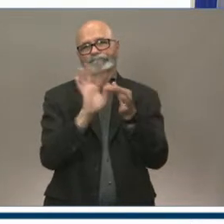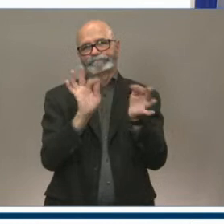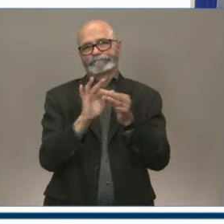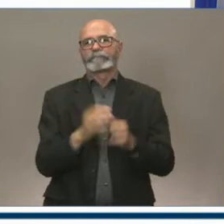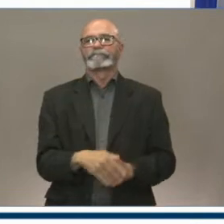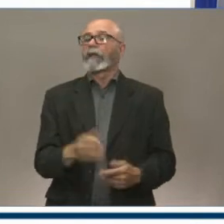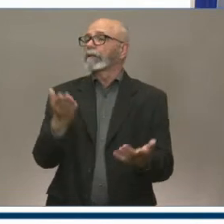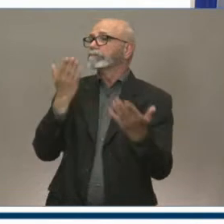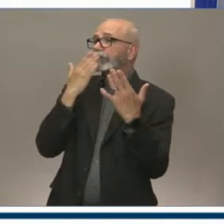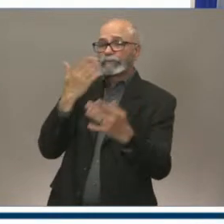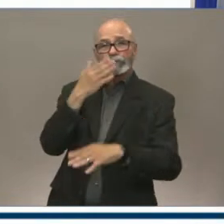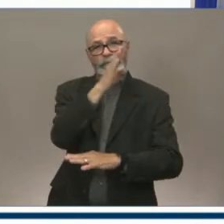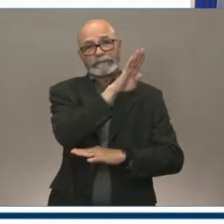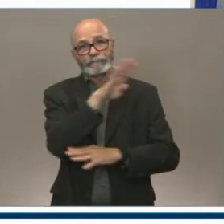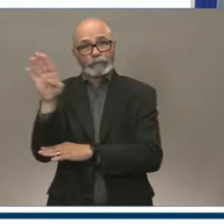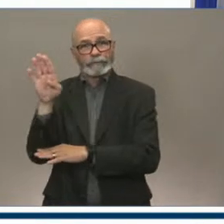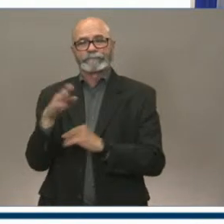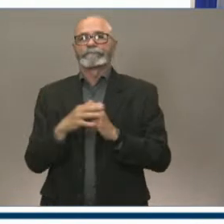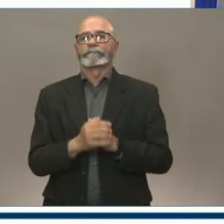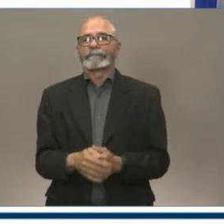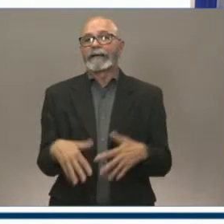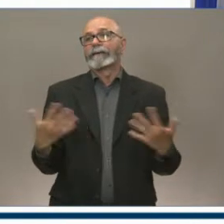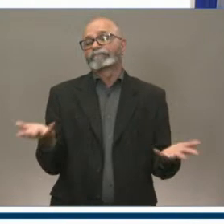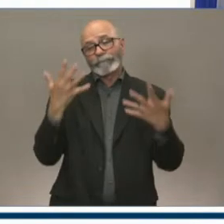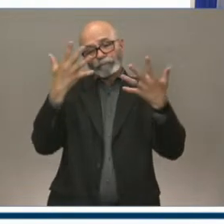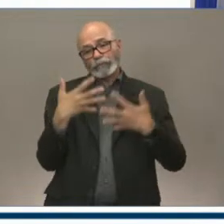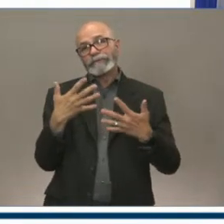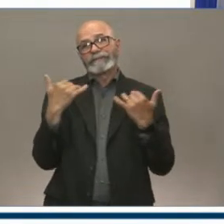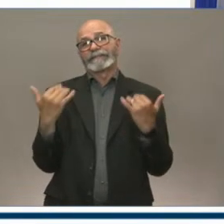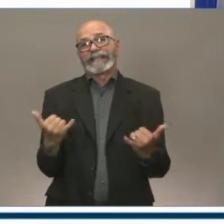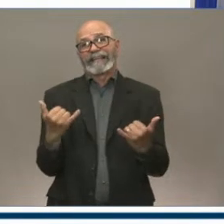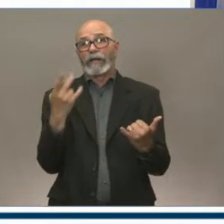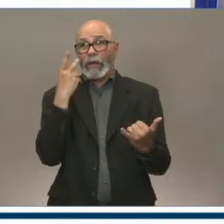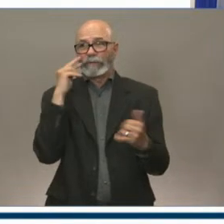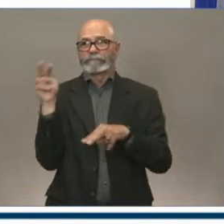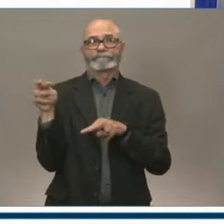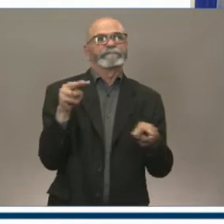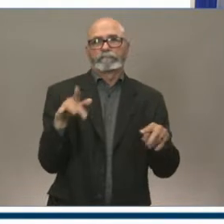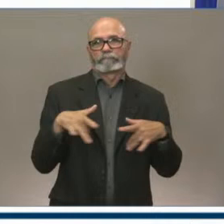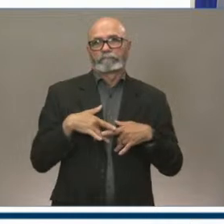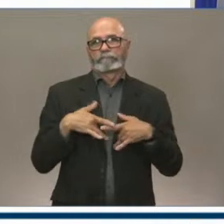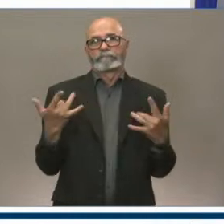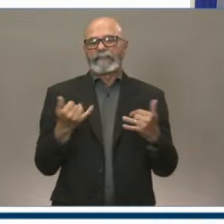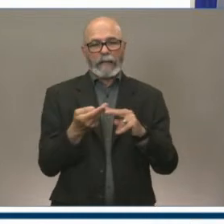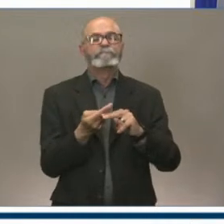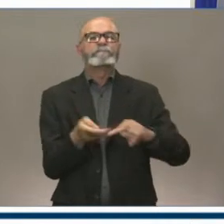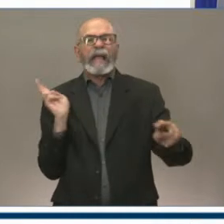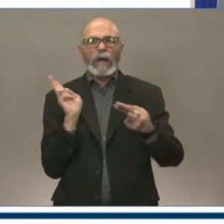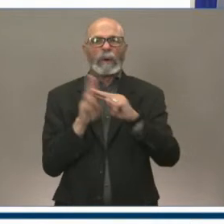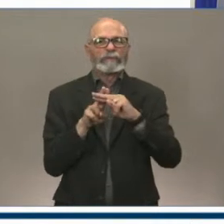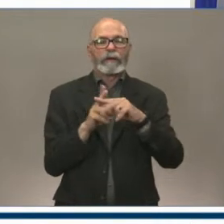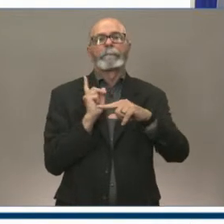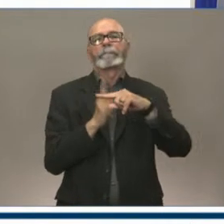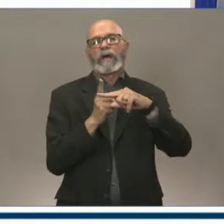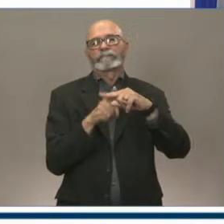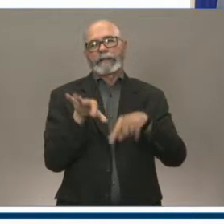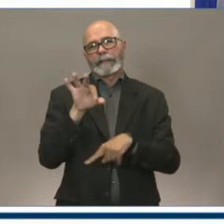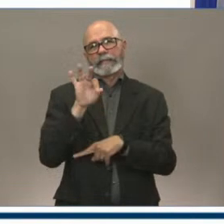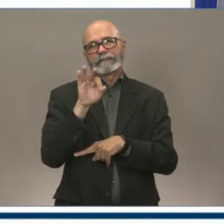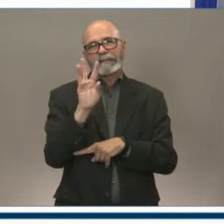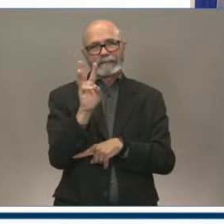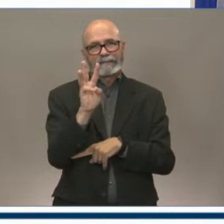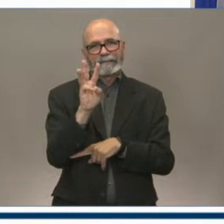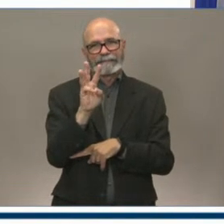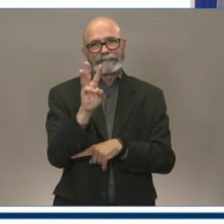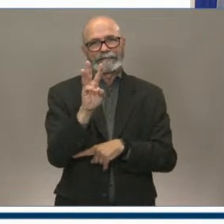Good afternoon. I'm sure by now all that are watching have seen the number. 96 cases of COVID, with the majority, 90 of them